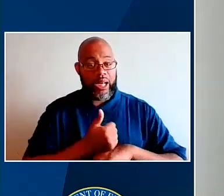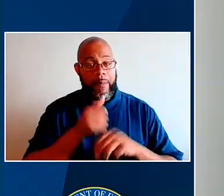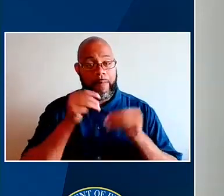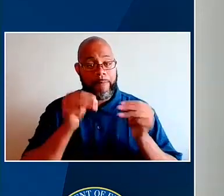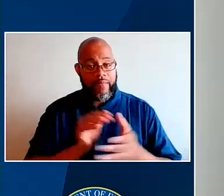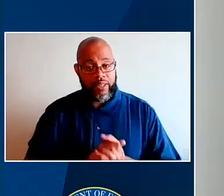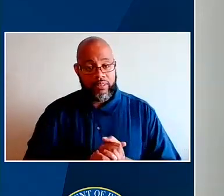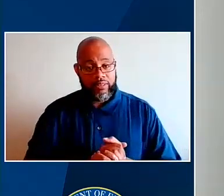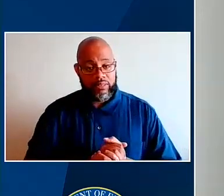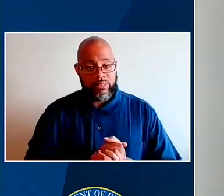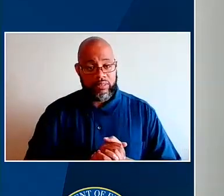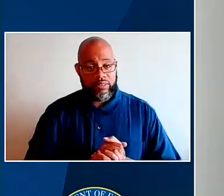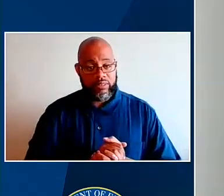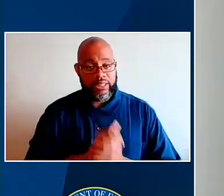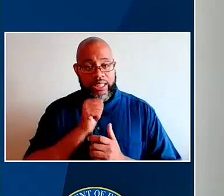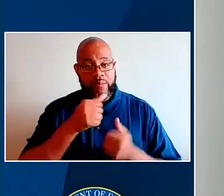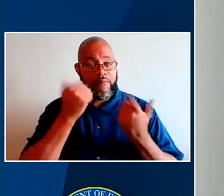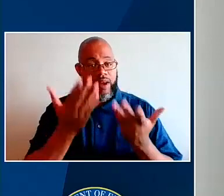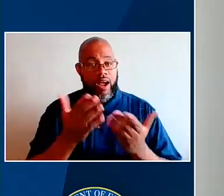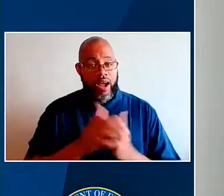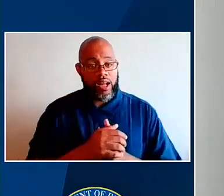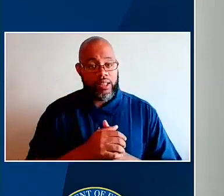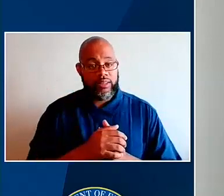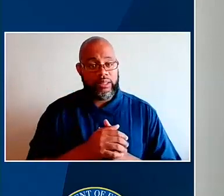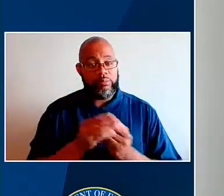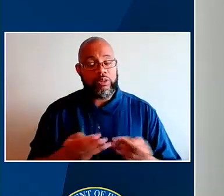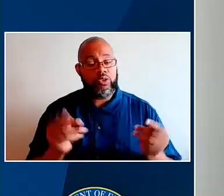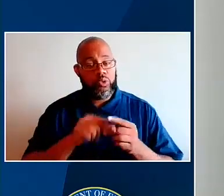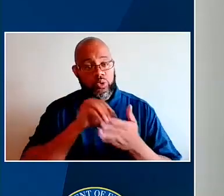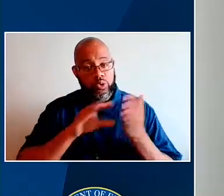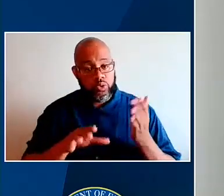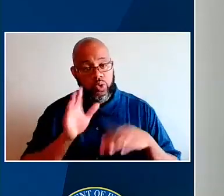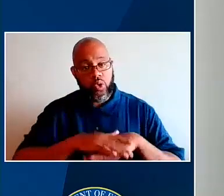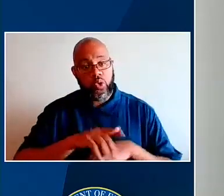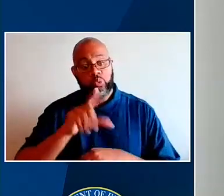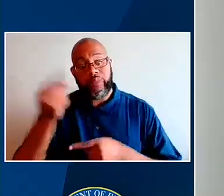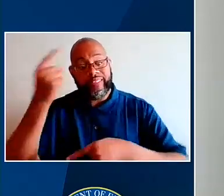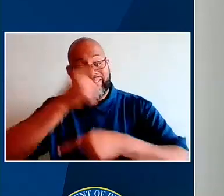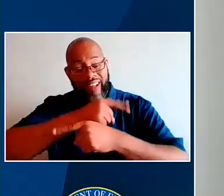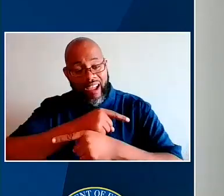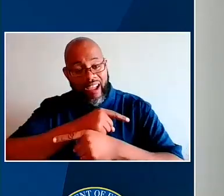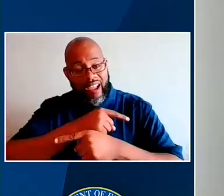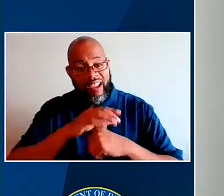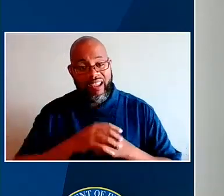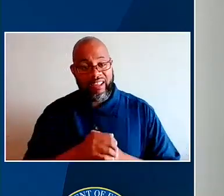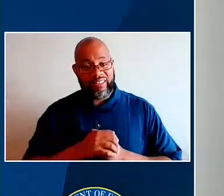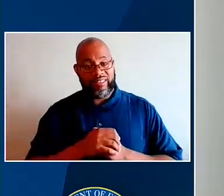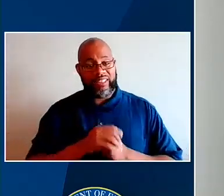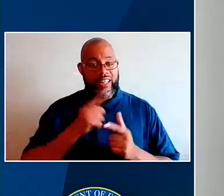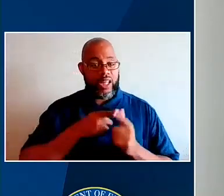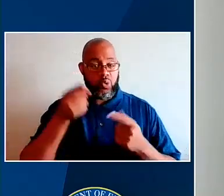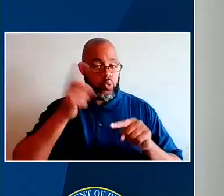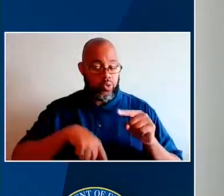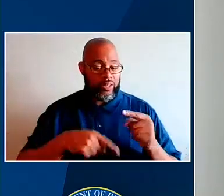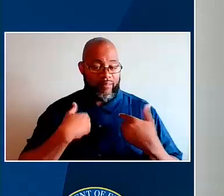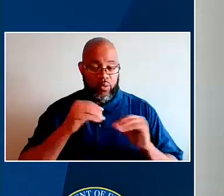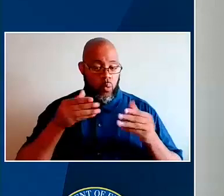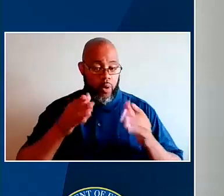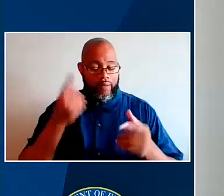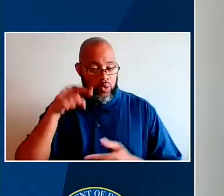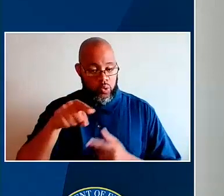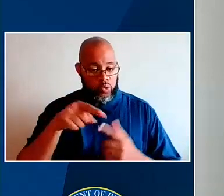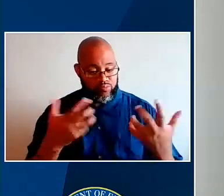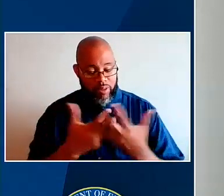that didn't provide the materials to the students on the 20th day, then you couldn't, there would be no way for you to meet